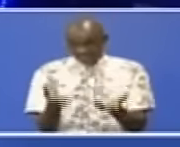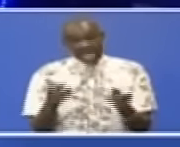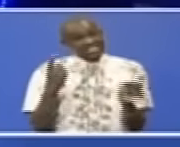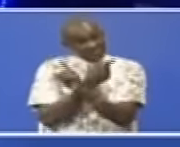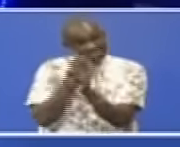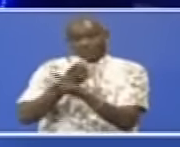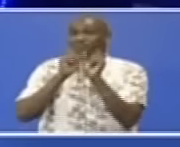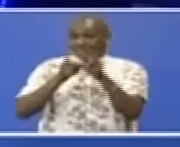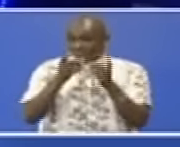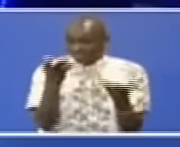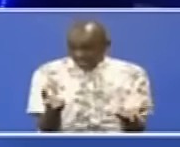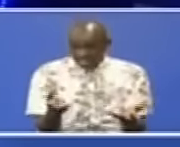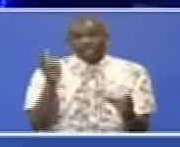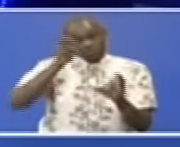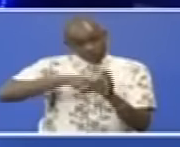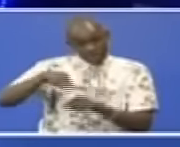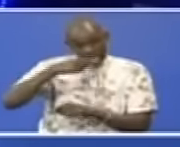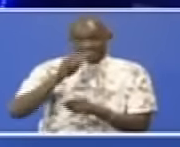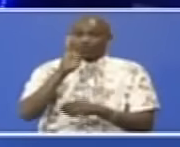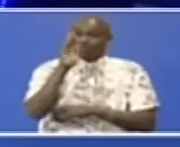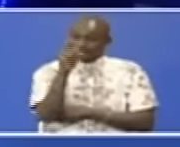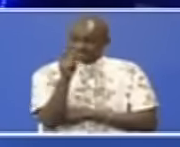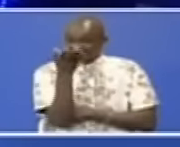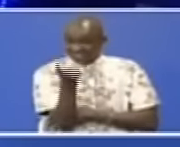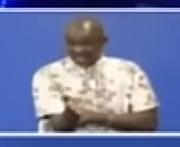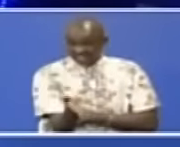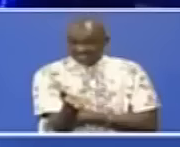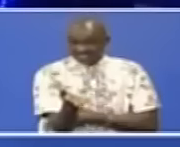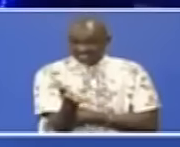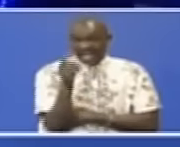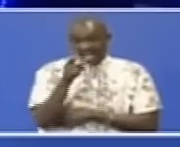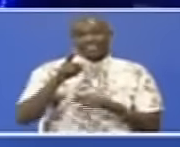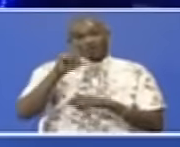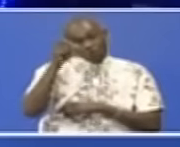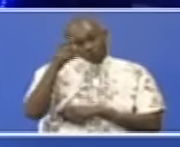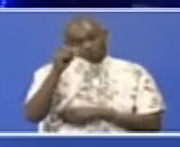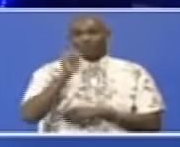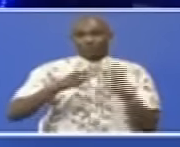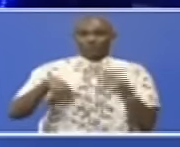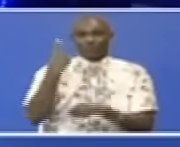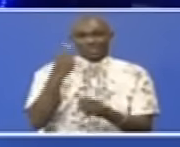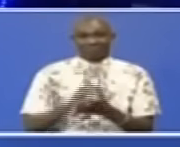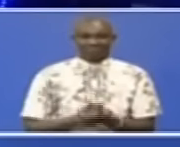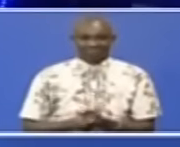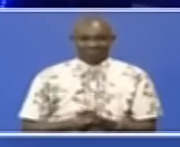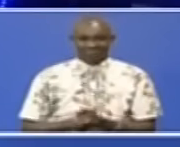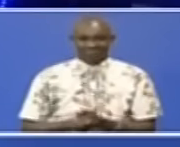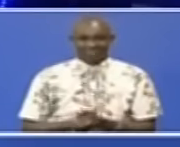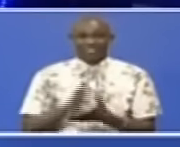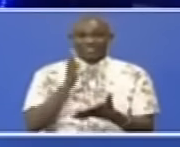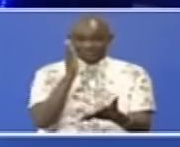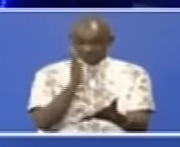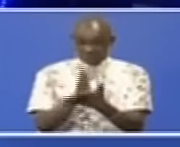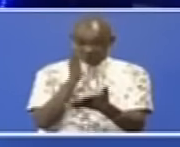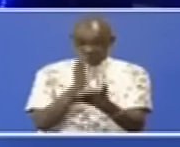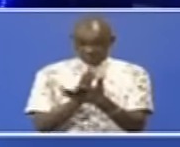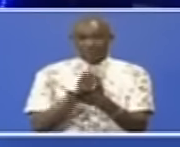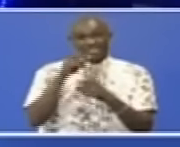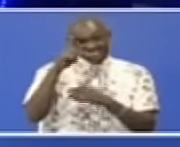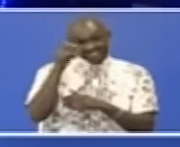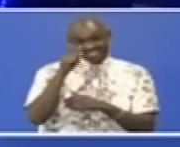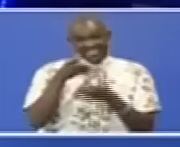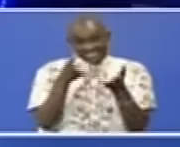cash prizes. So join us in a bit and be a part of the Lotto Live. Indeed, stay tuned to